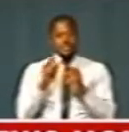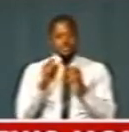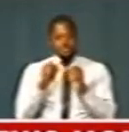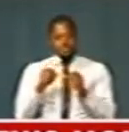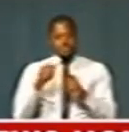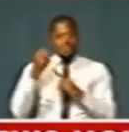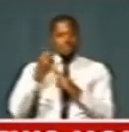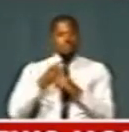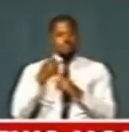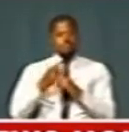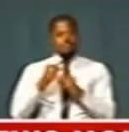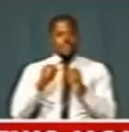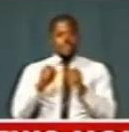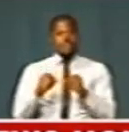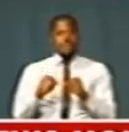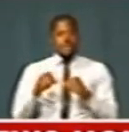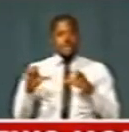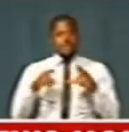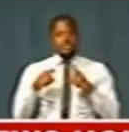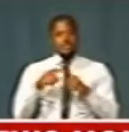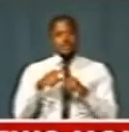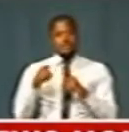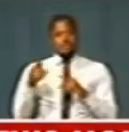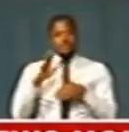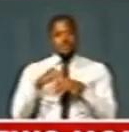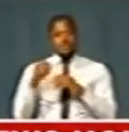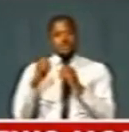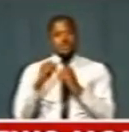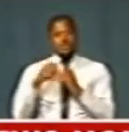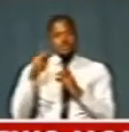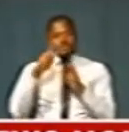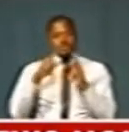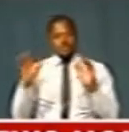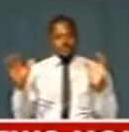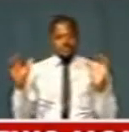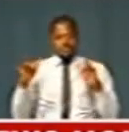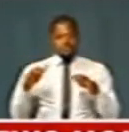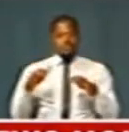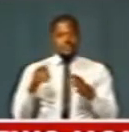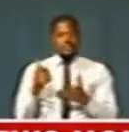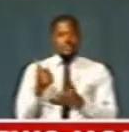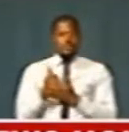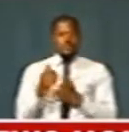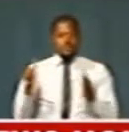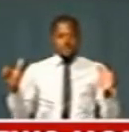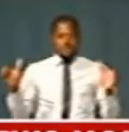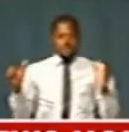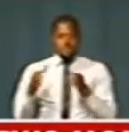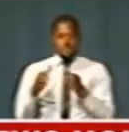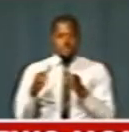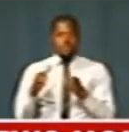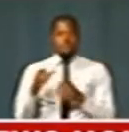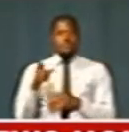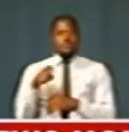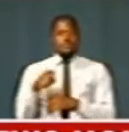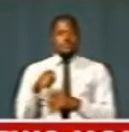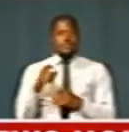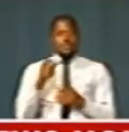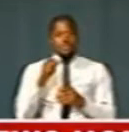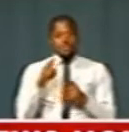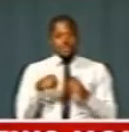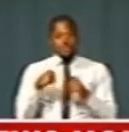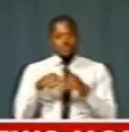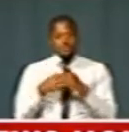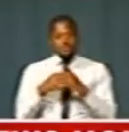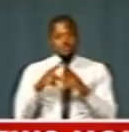campaign alive. Action Plus is calling for more hands on deck to lower the infection rates further. When the primary